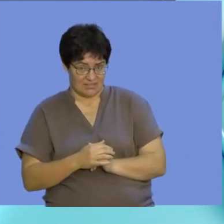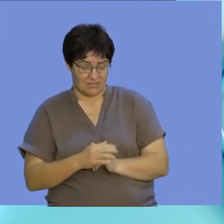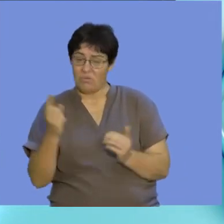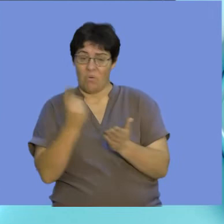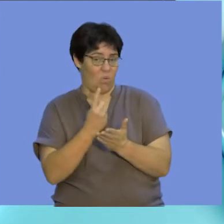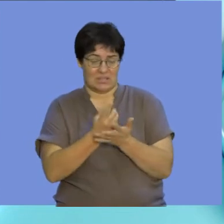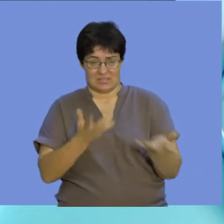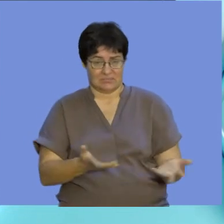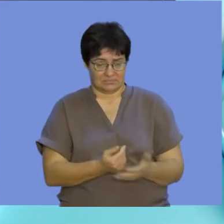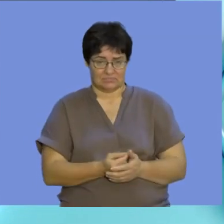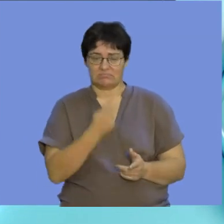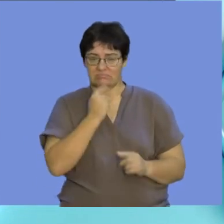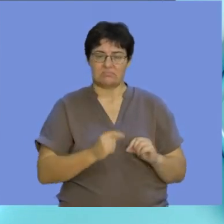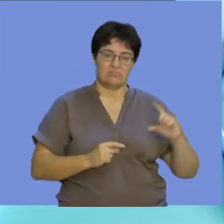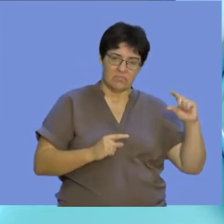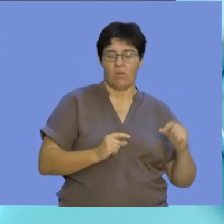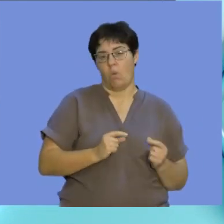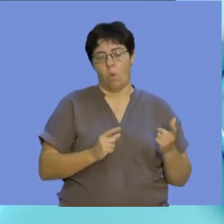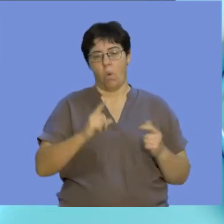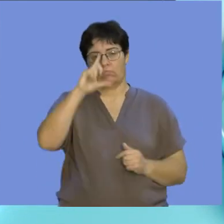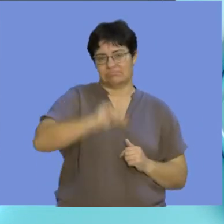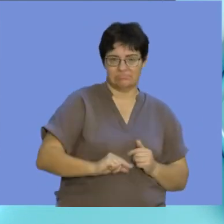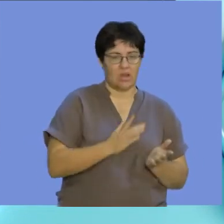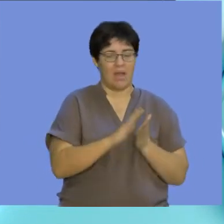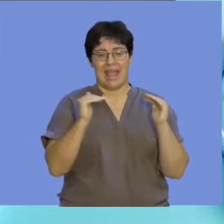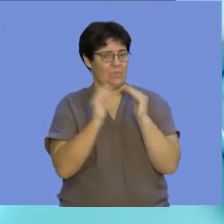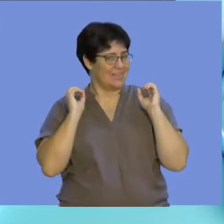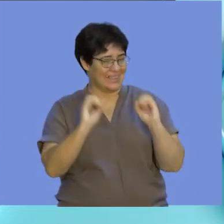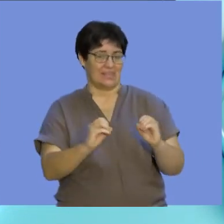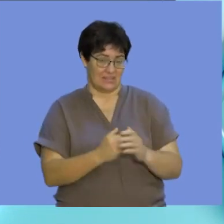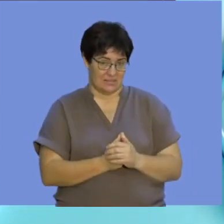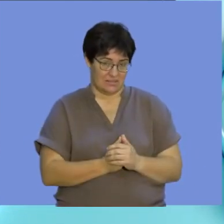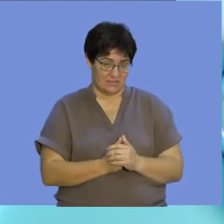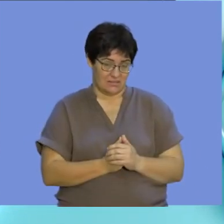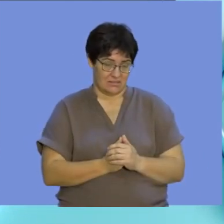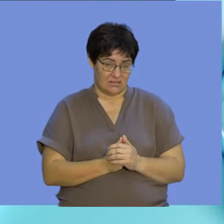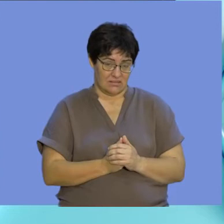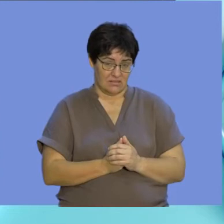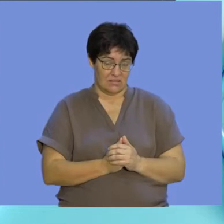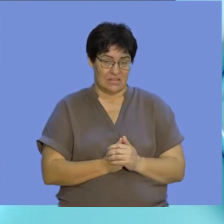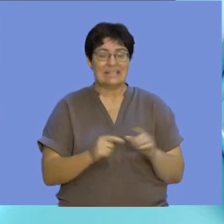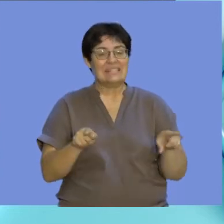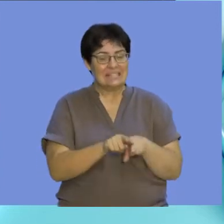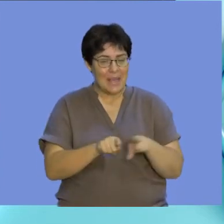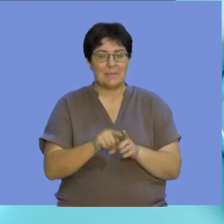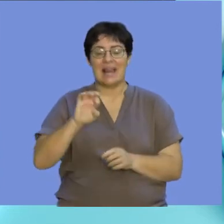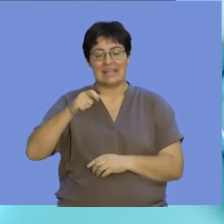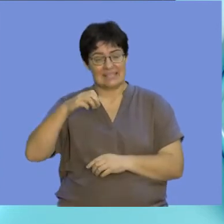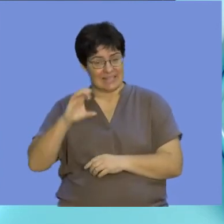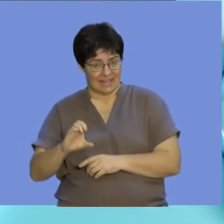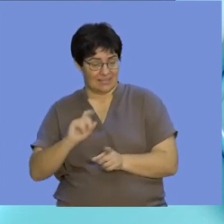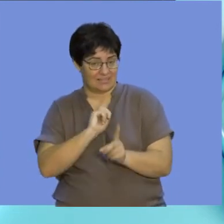I can't say bigger than or equal than. They're not equal. Just like with an elastic collision, in order